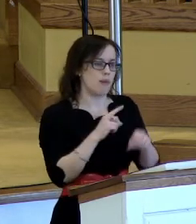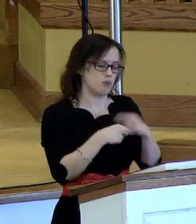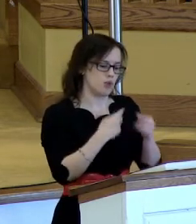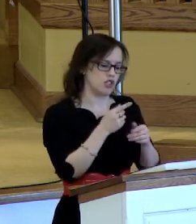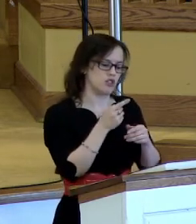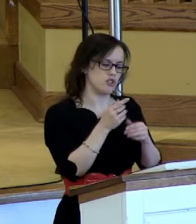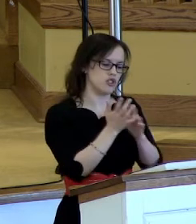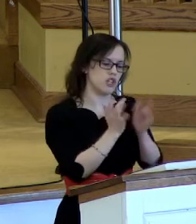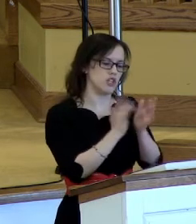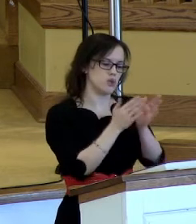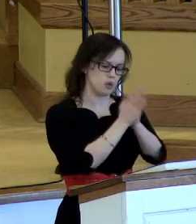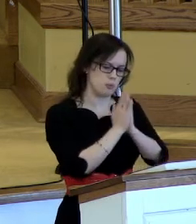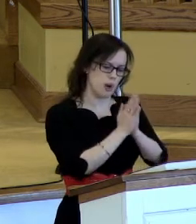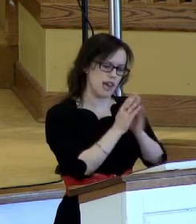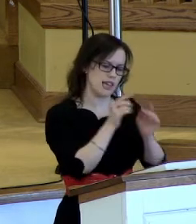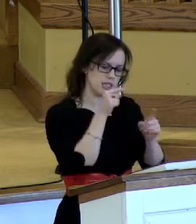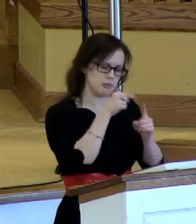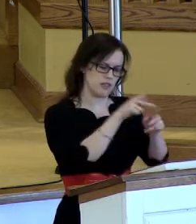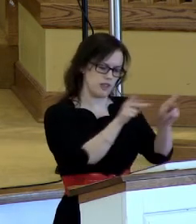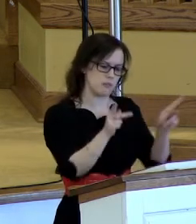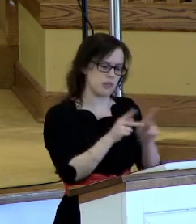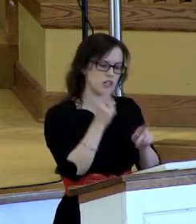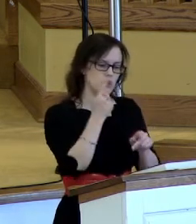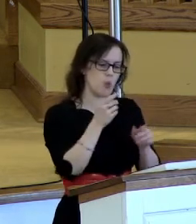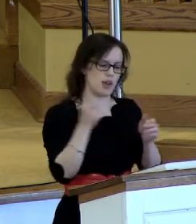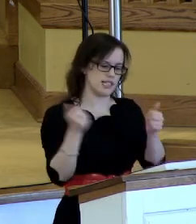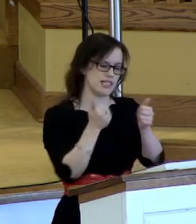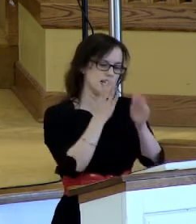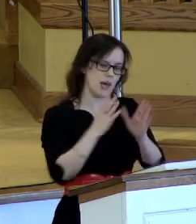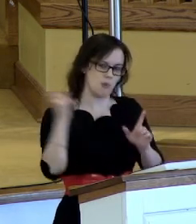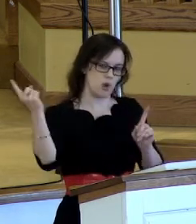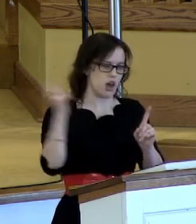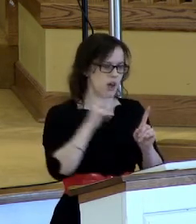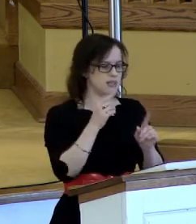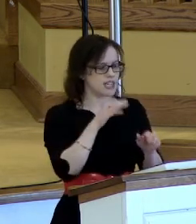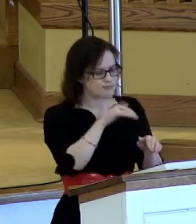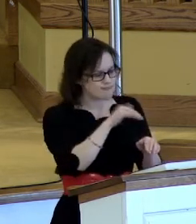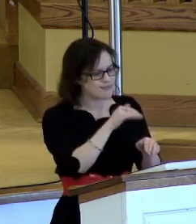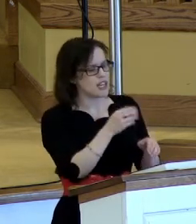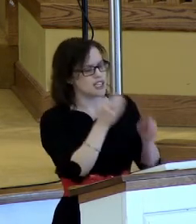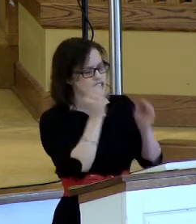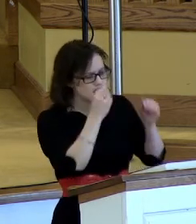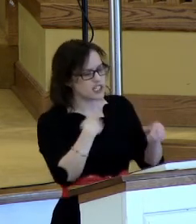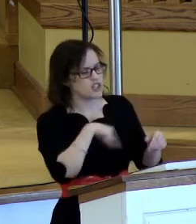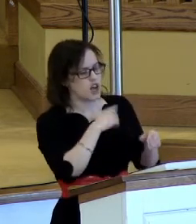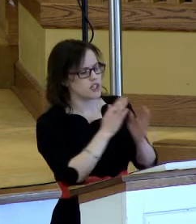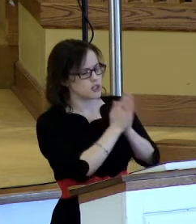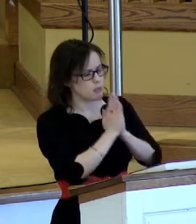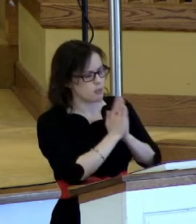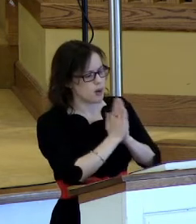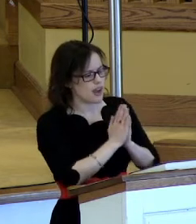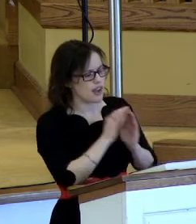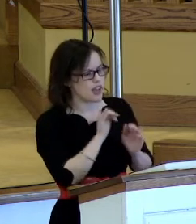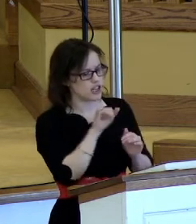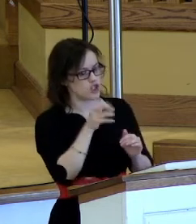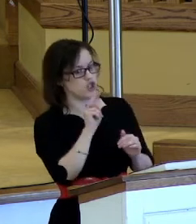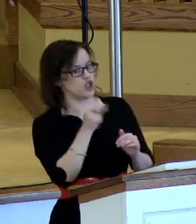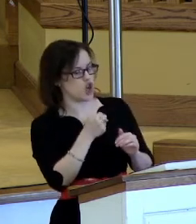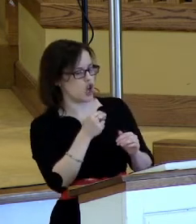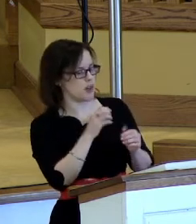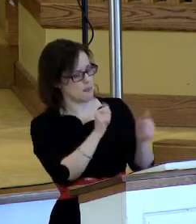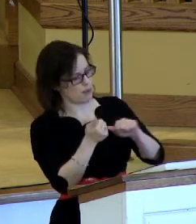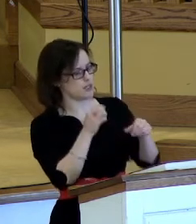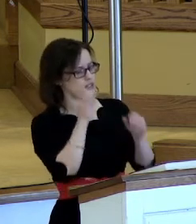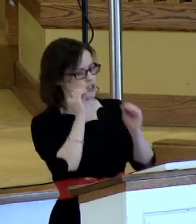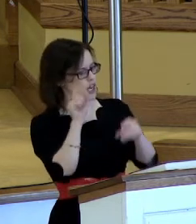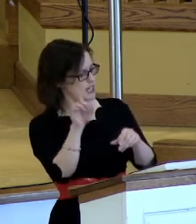when he ceased. One of his disciples said to the Lord, teach us to pray as John also taught his disciples. All